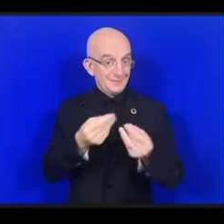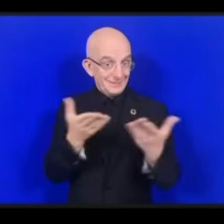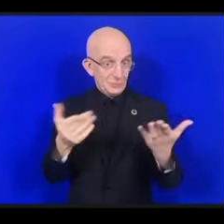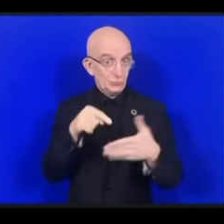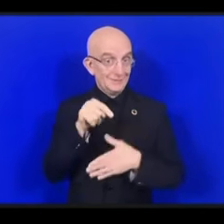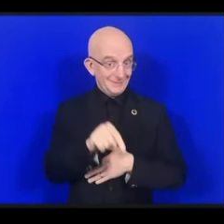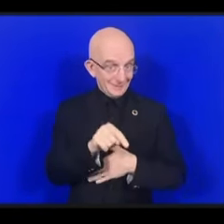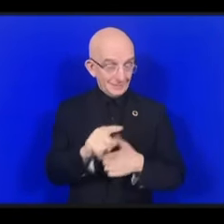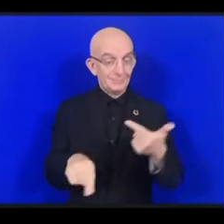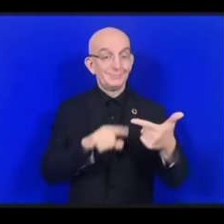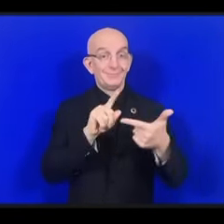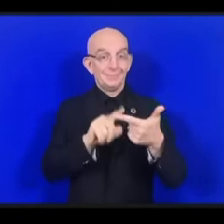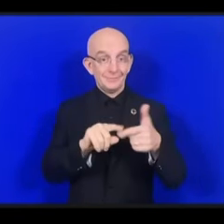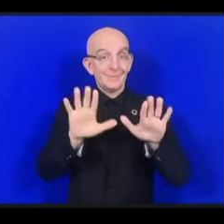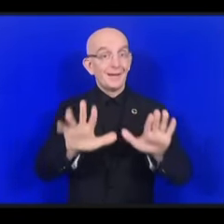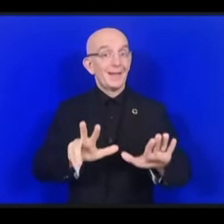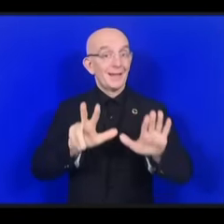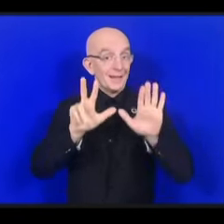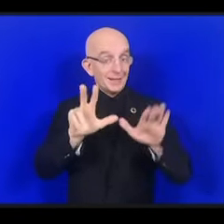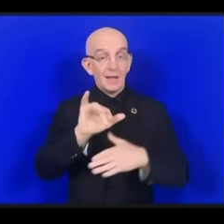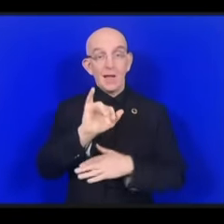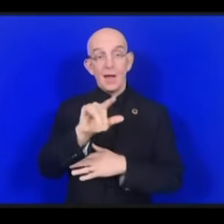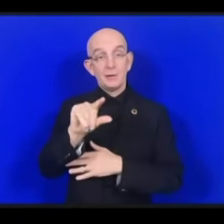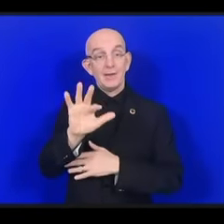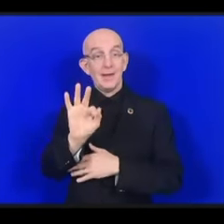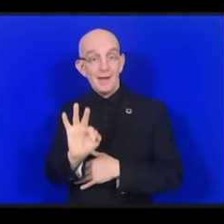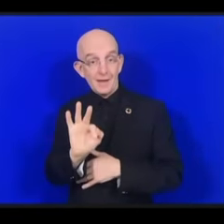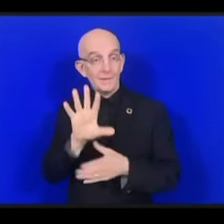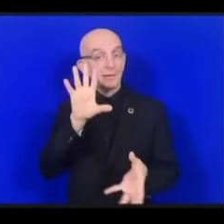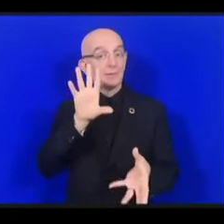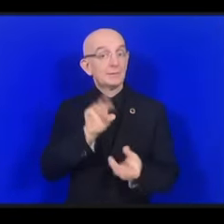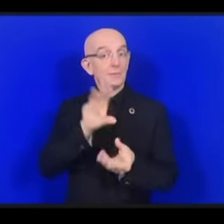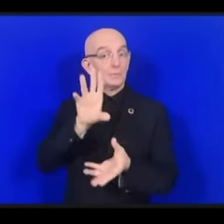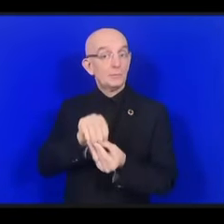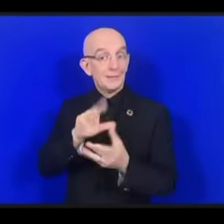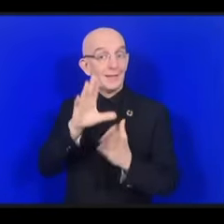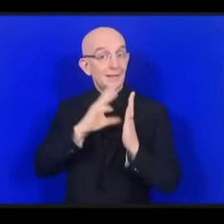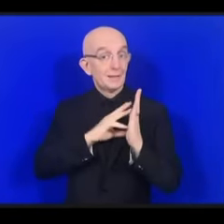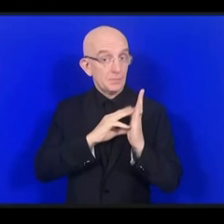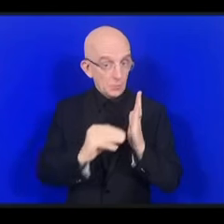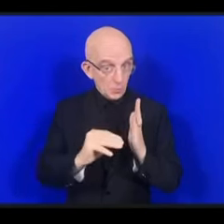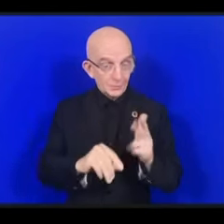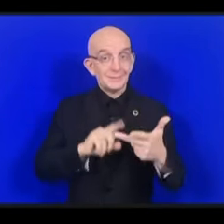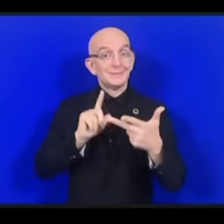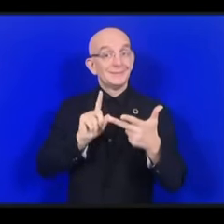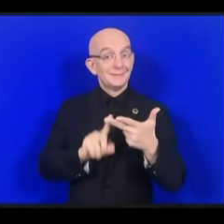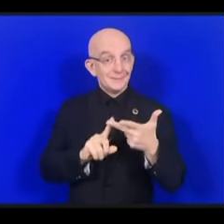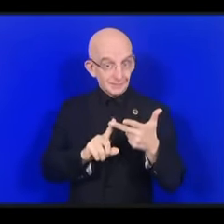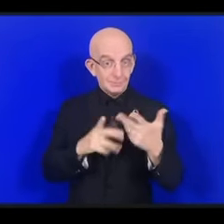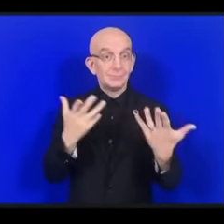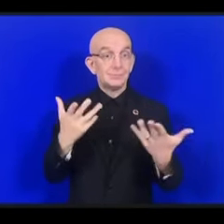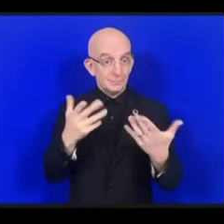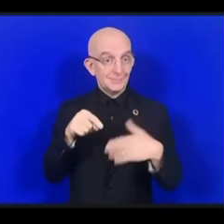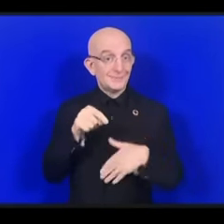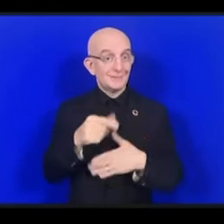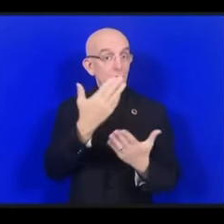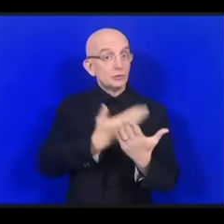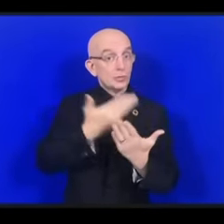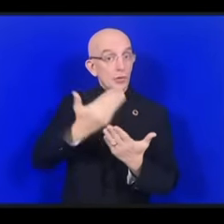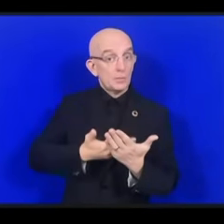summit. And fourth, over 300 insightful session reports you have put